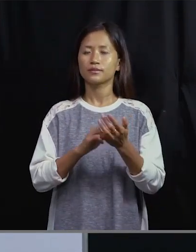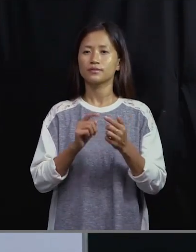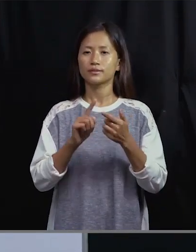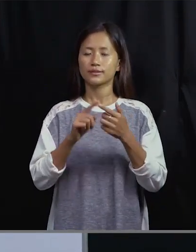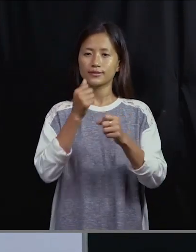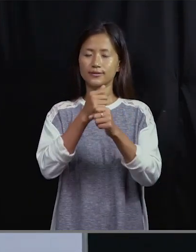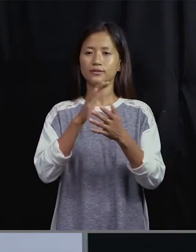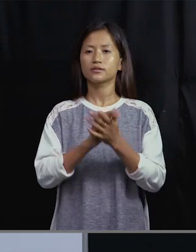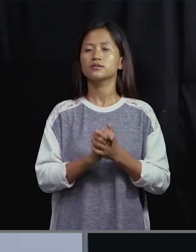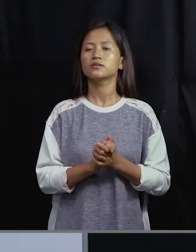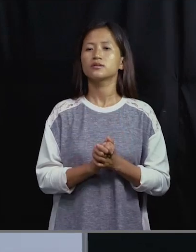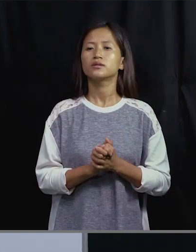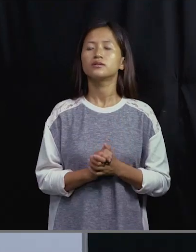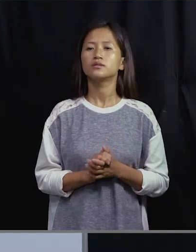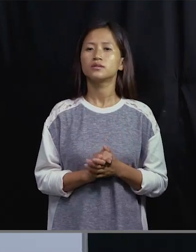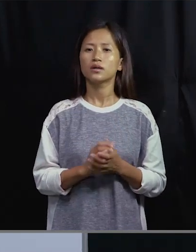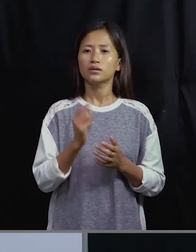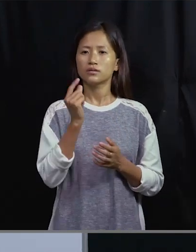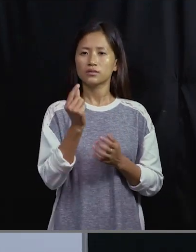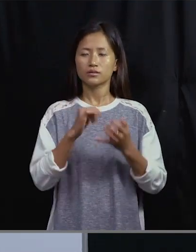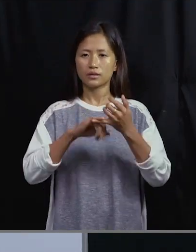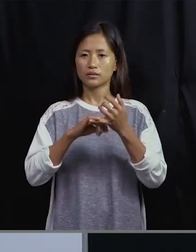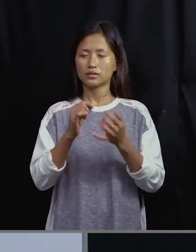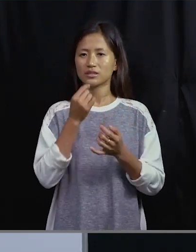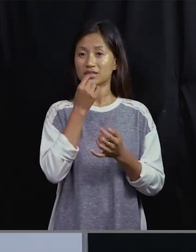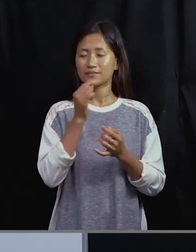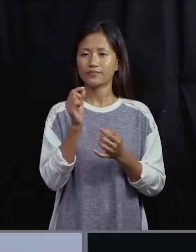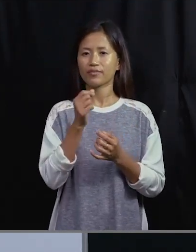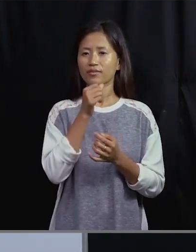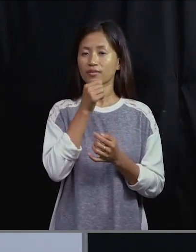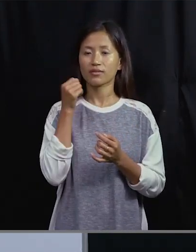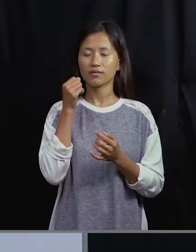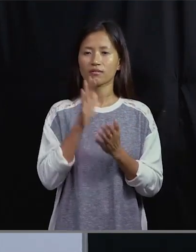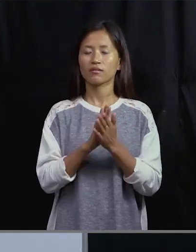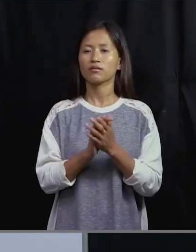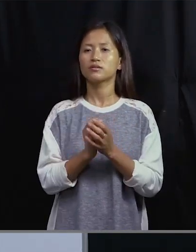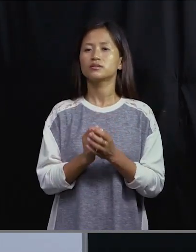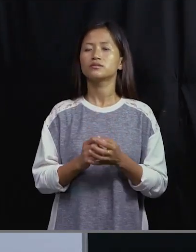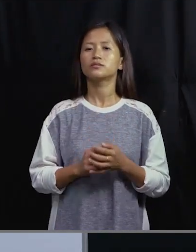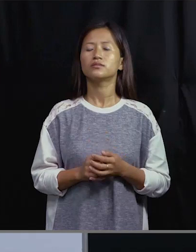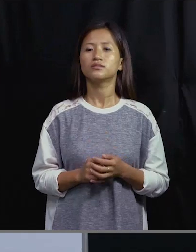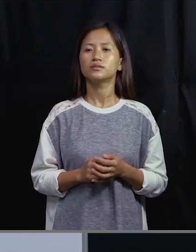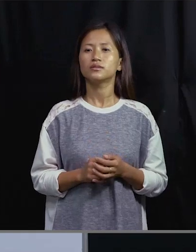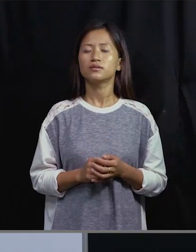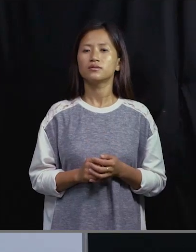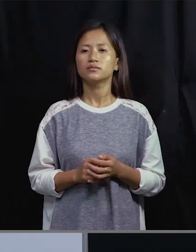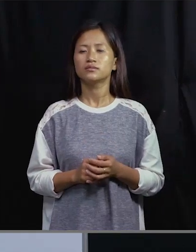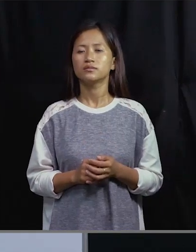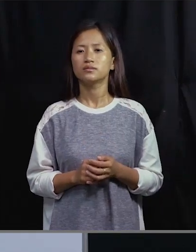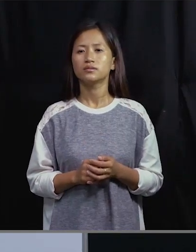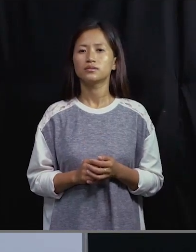example, some final product are sugar, cement, or textile. Okay, let us just again explain further.